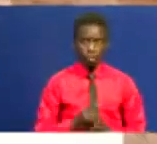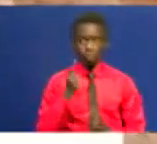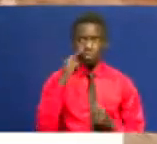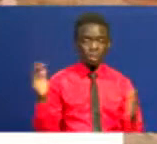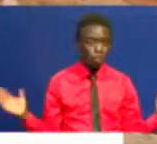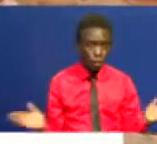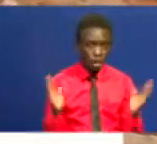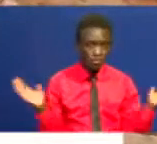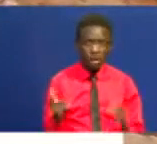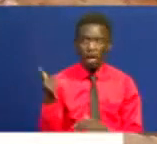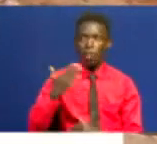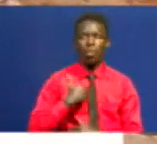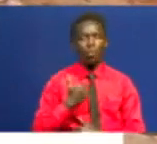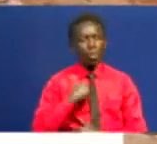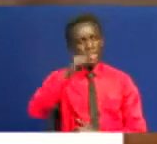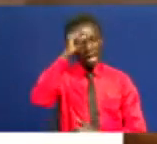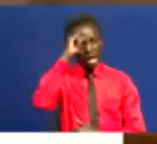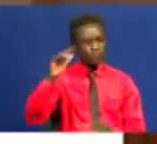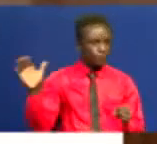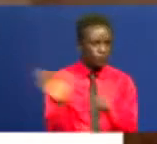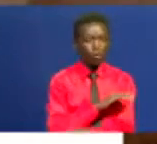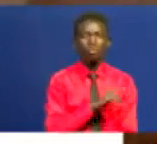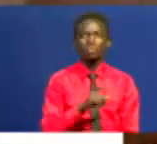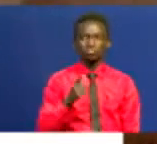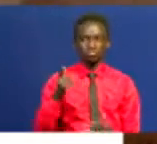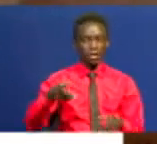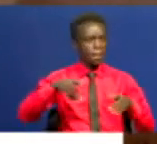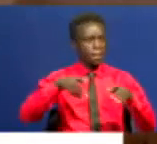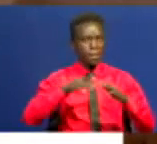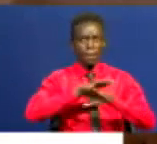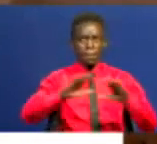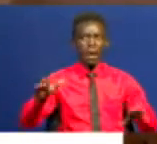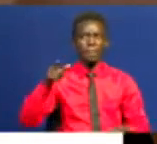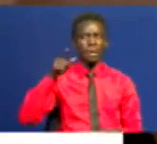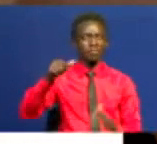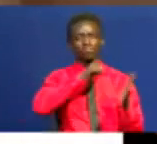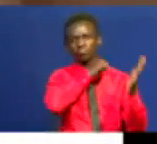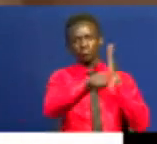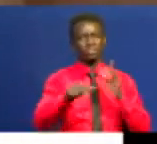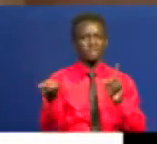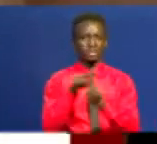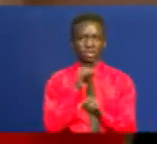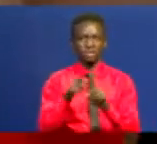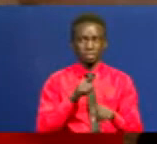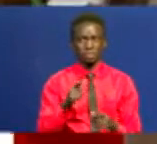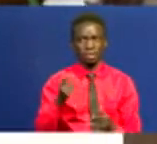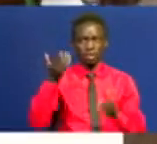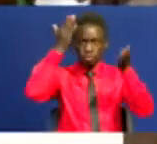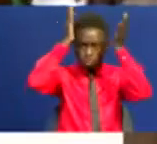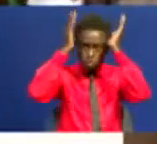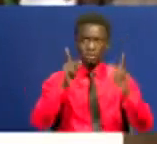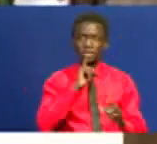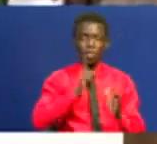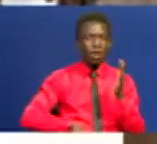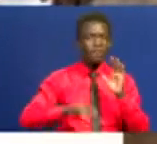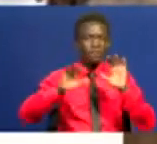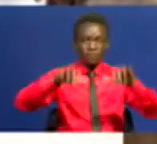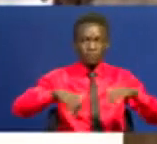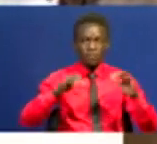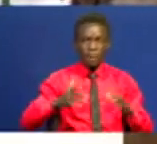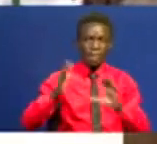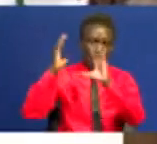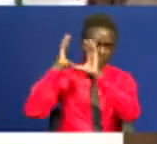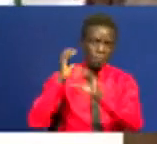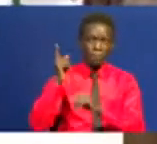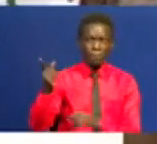the government to fully implement the ban. Farmers have argued that cases of theft of the beast of burden have drastically reduced after